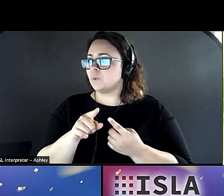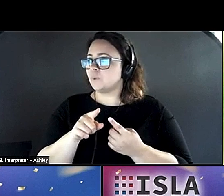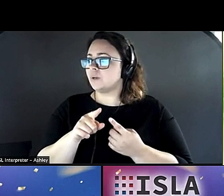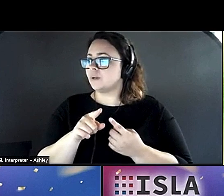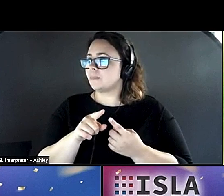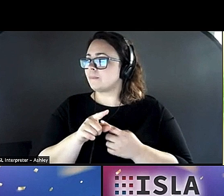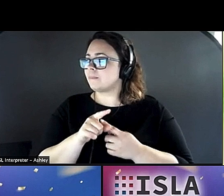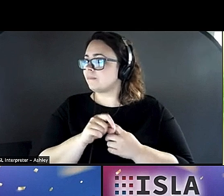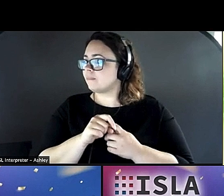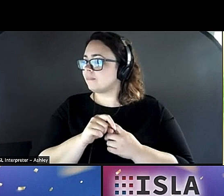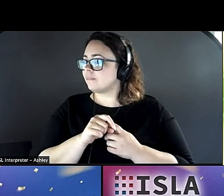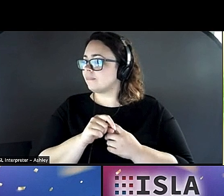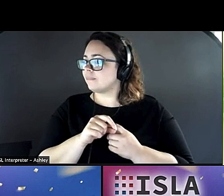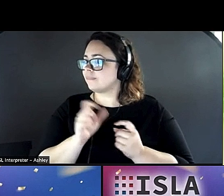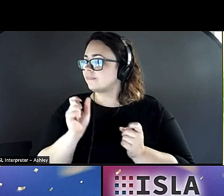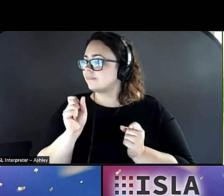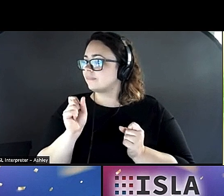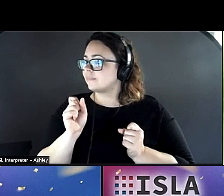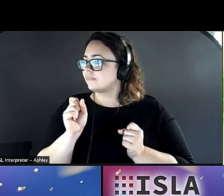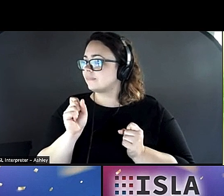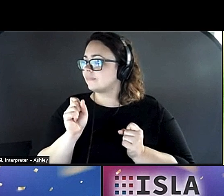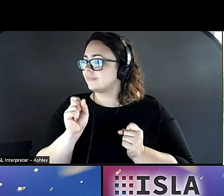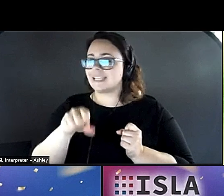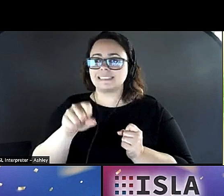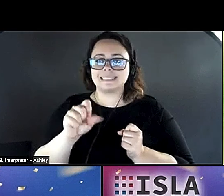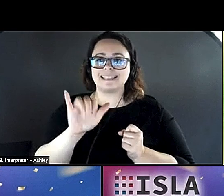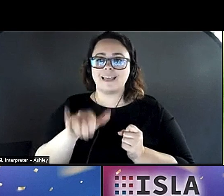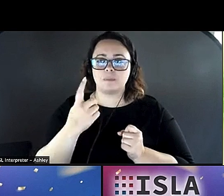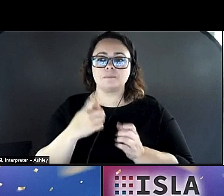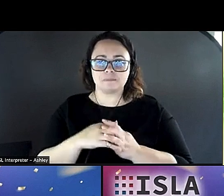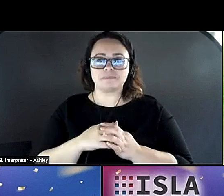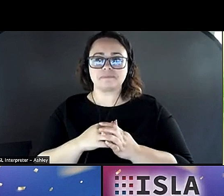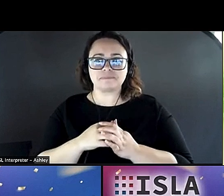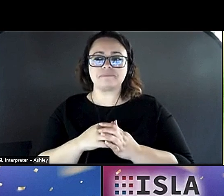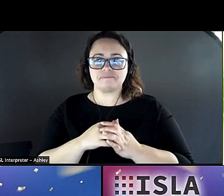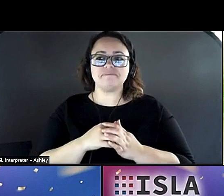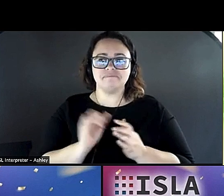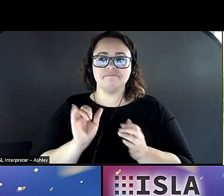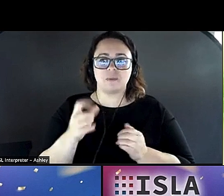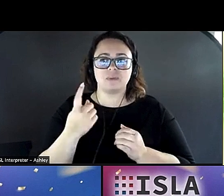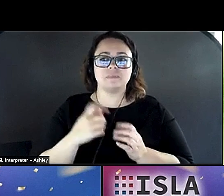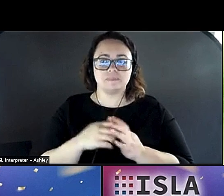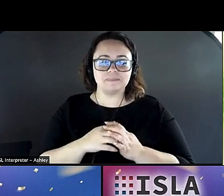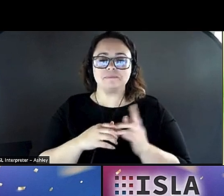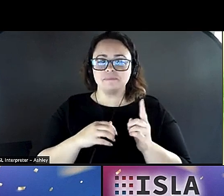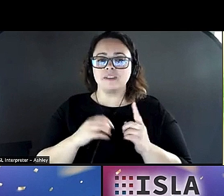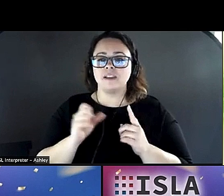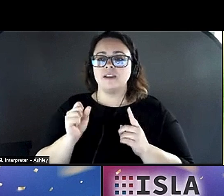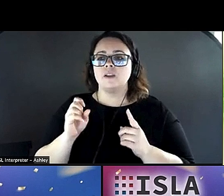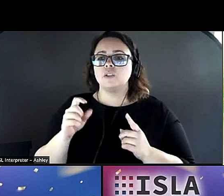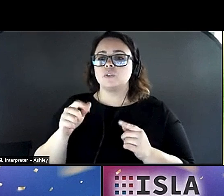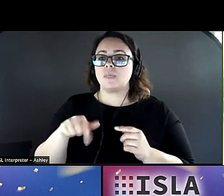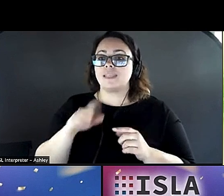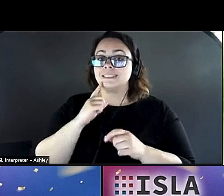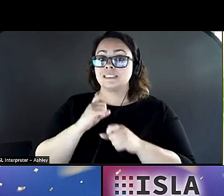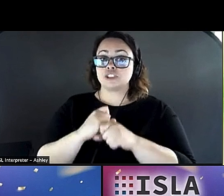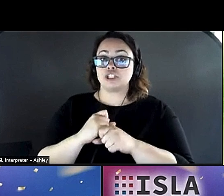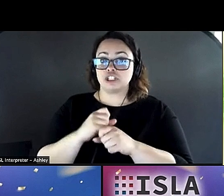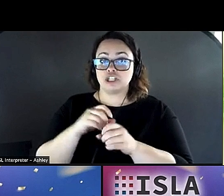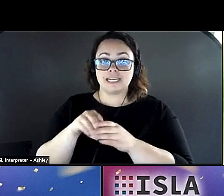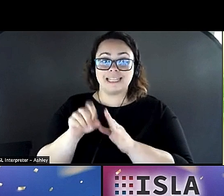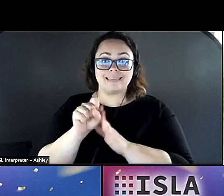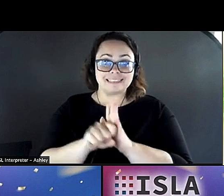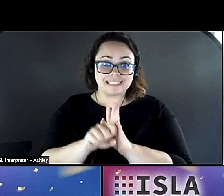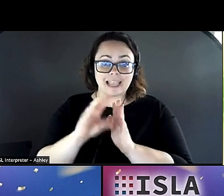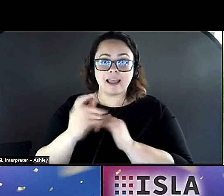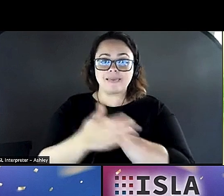efficient manner, and I hope it improved over the last year and prior years. So this is a security in the state and the